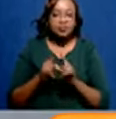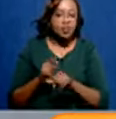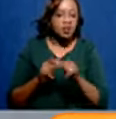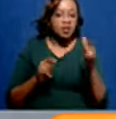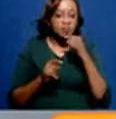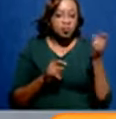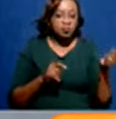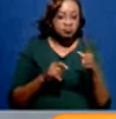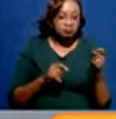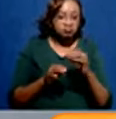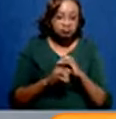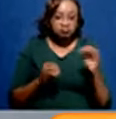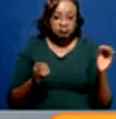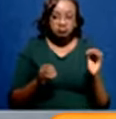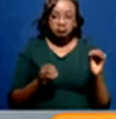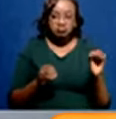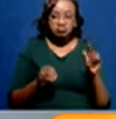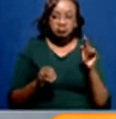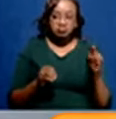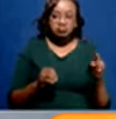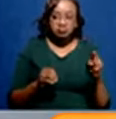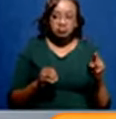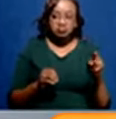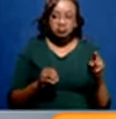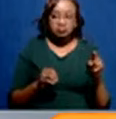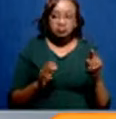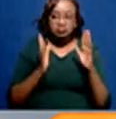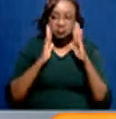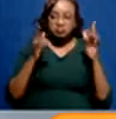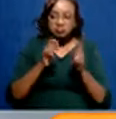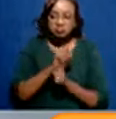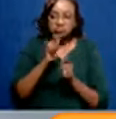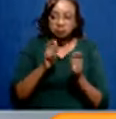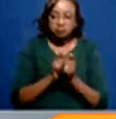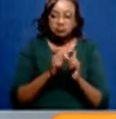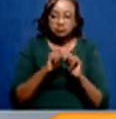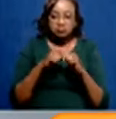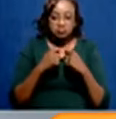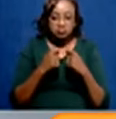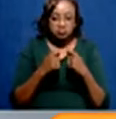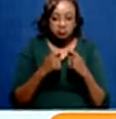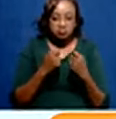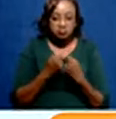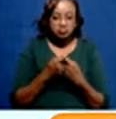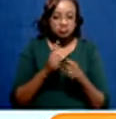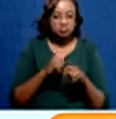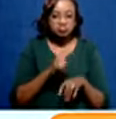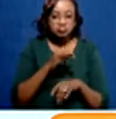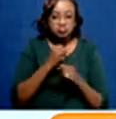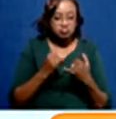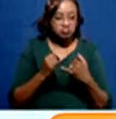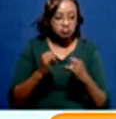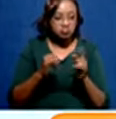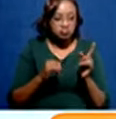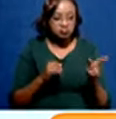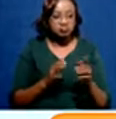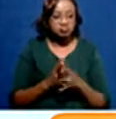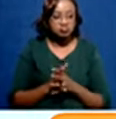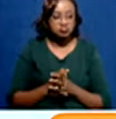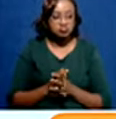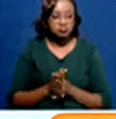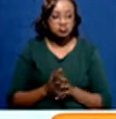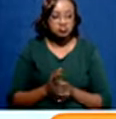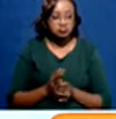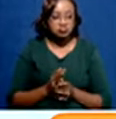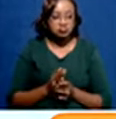non-employed Kenyans, it is focusing on certain characteristics of their households. Yes. So when will you roll it out? That's what I'm asking. We'll roll it